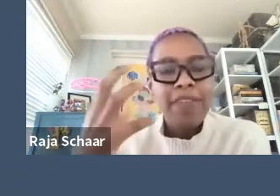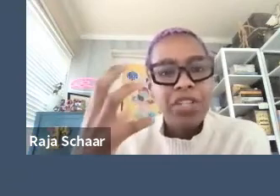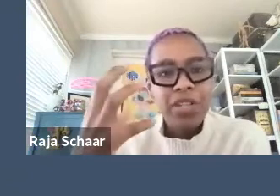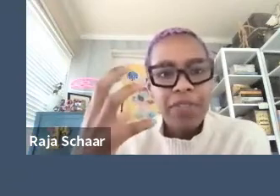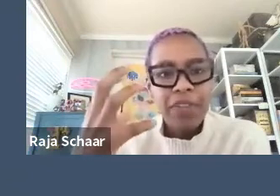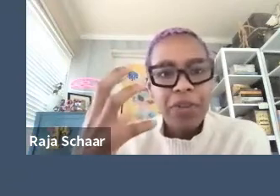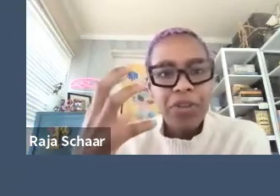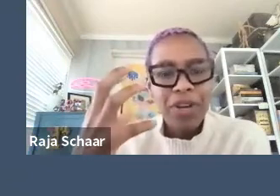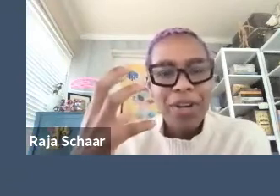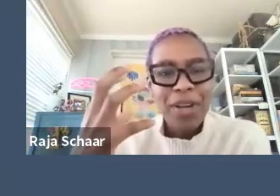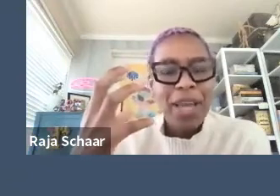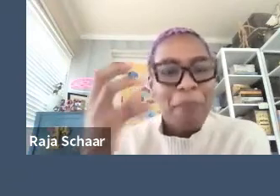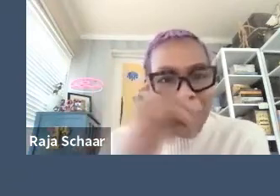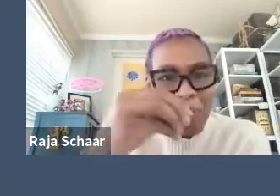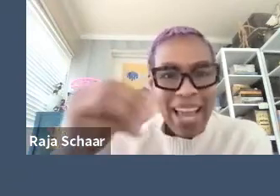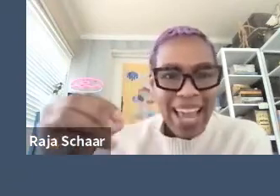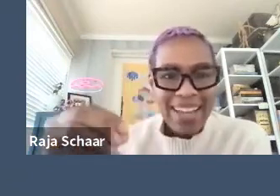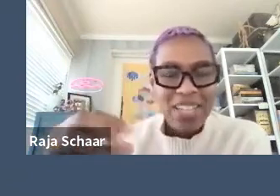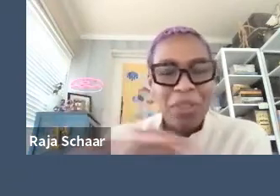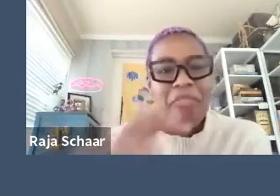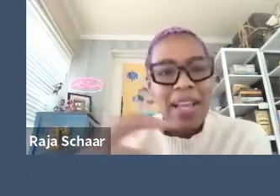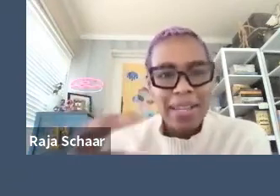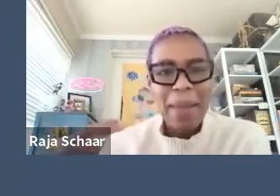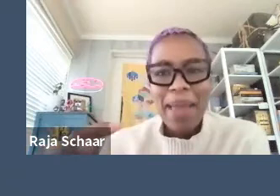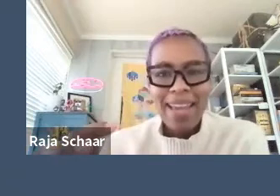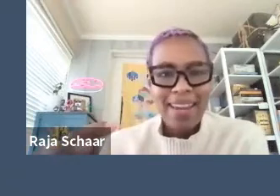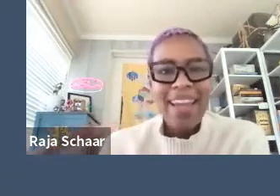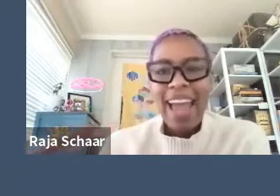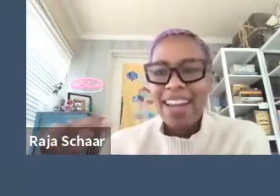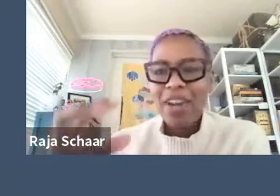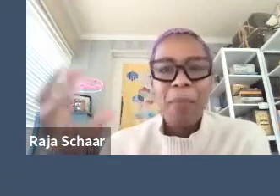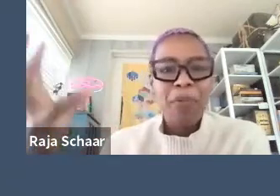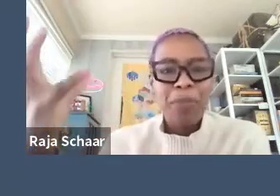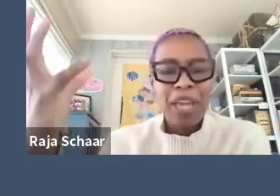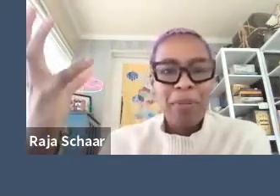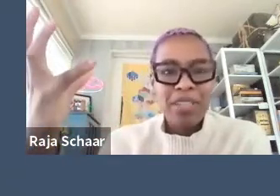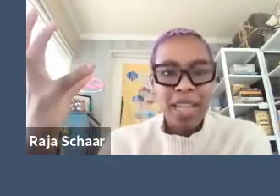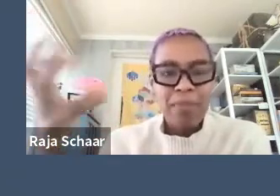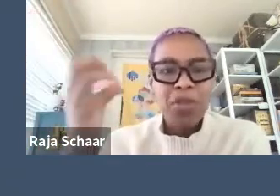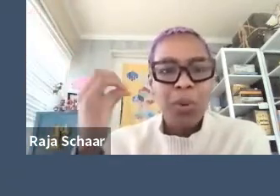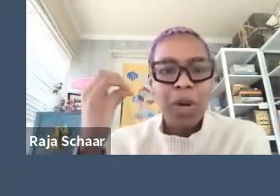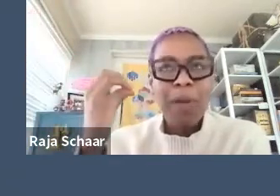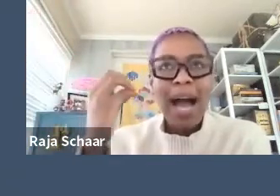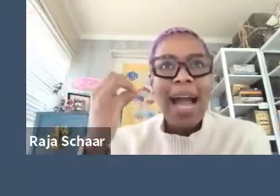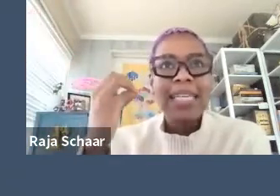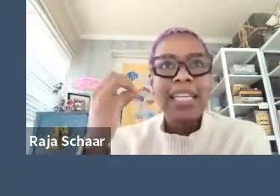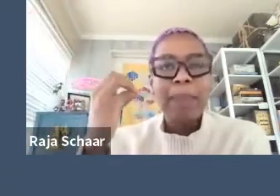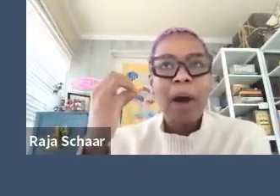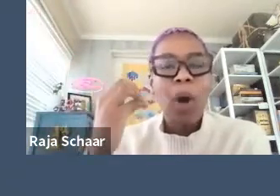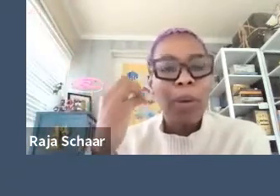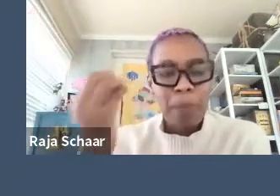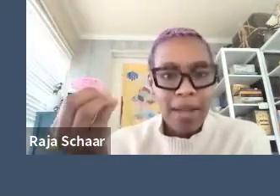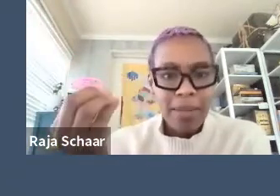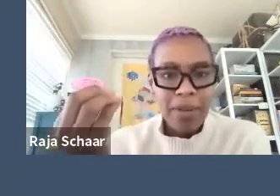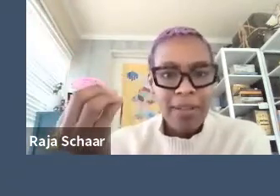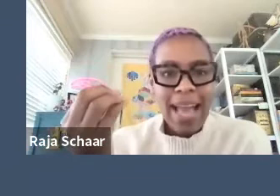my visions of the future, like with my hands and with the things that I made. And, you know, to be able to like absorb ideas about